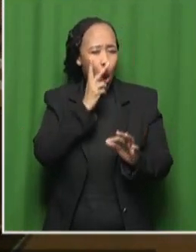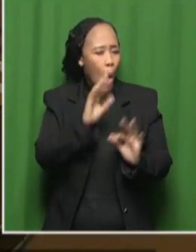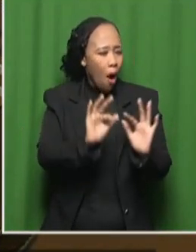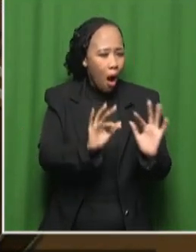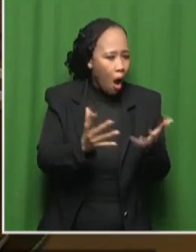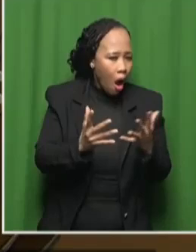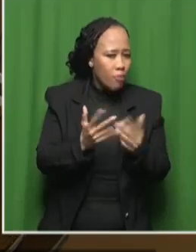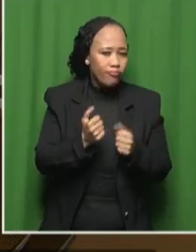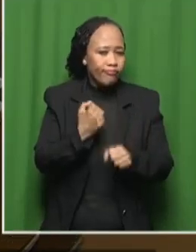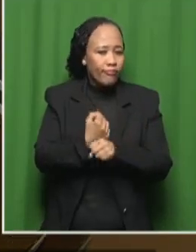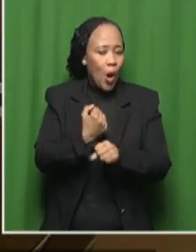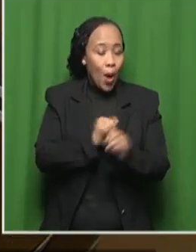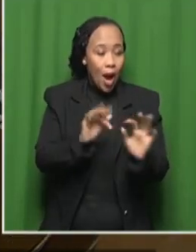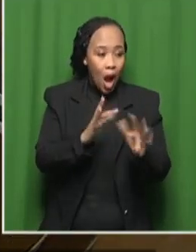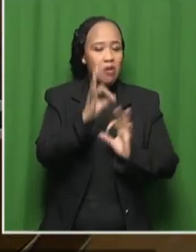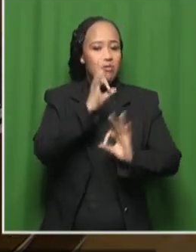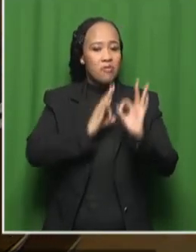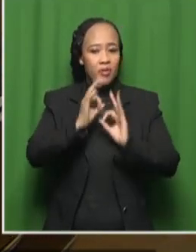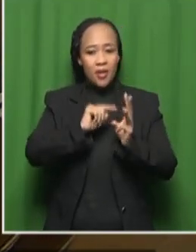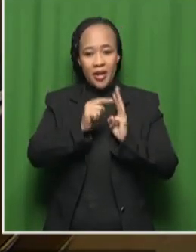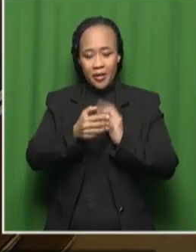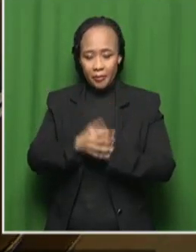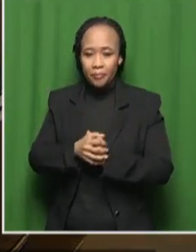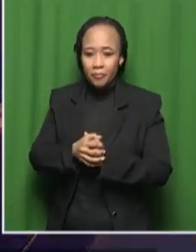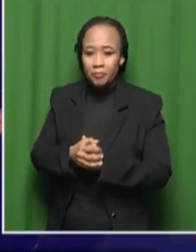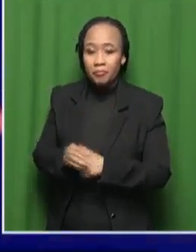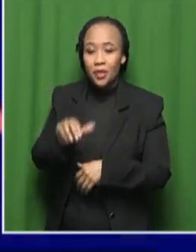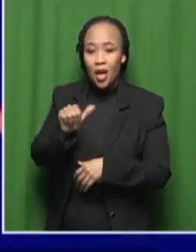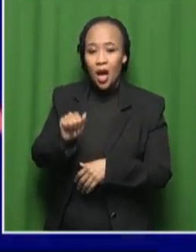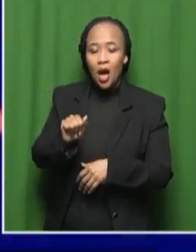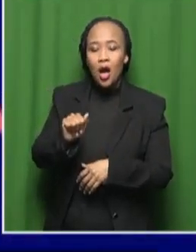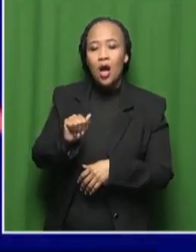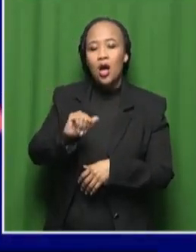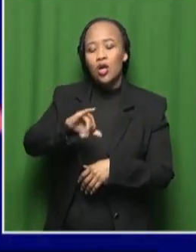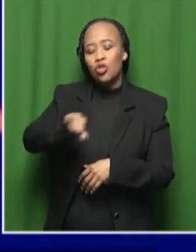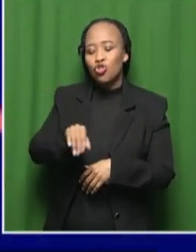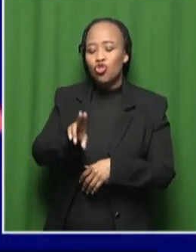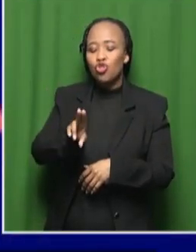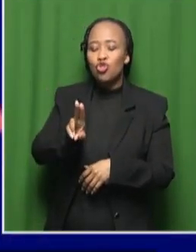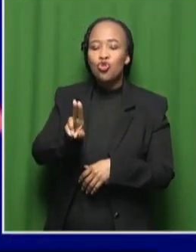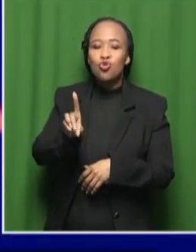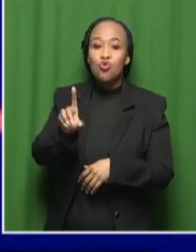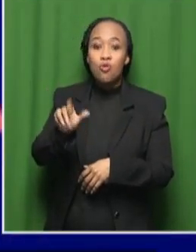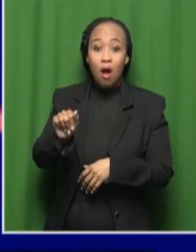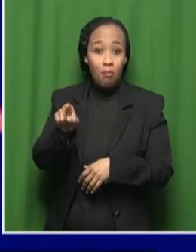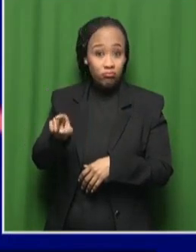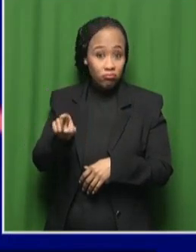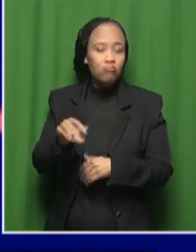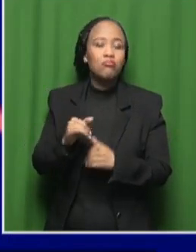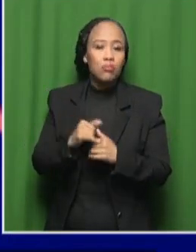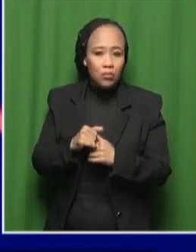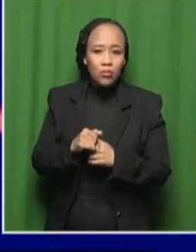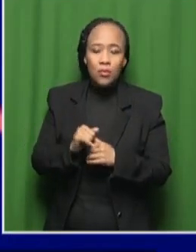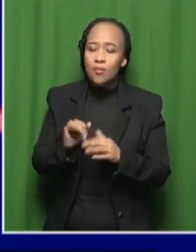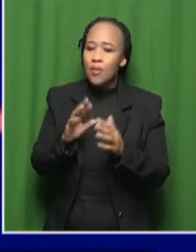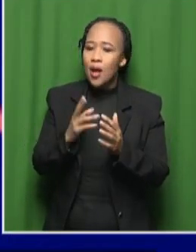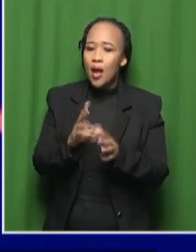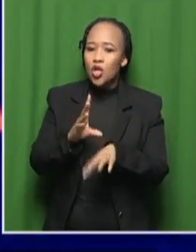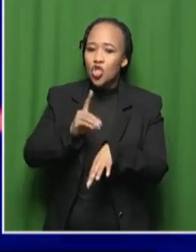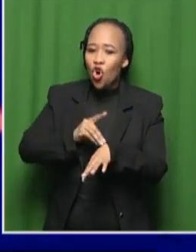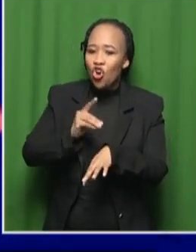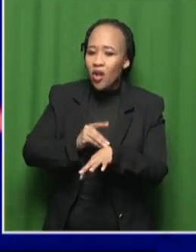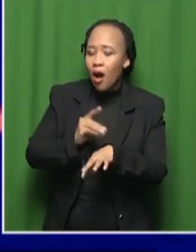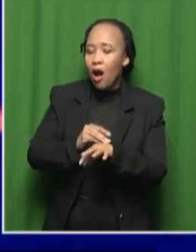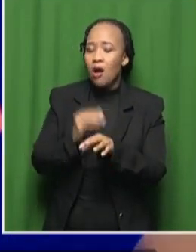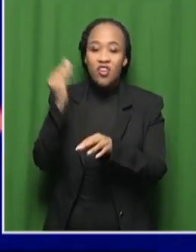Sure. Ajuda is a digital health vault. It allows people to upload into a central repository all of their medical records, their